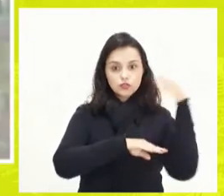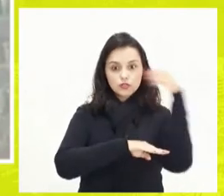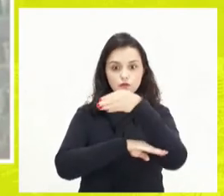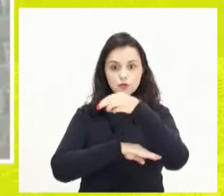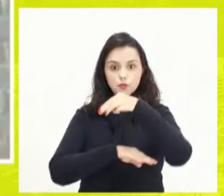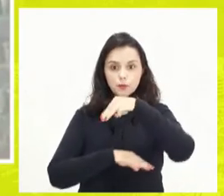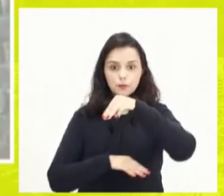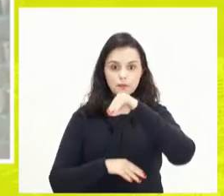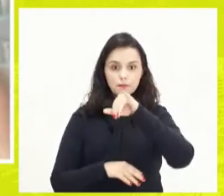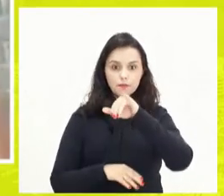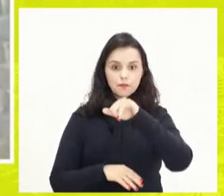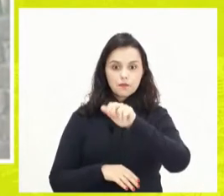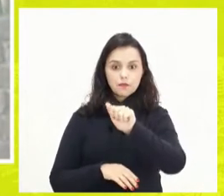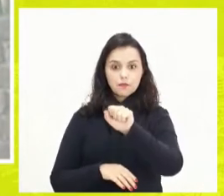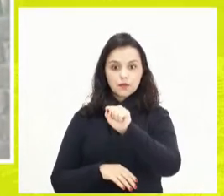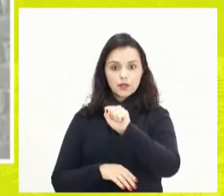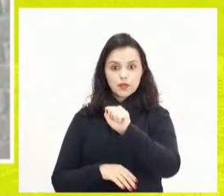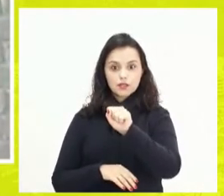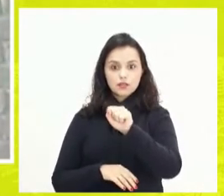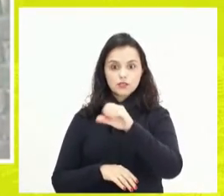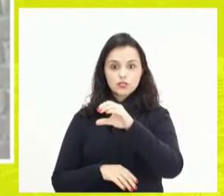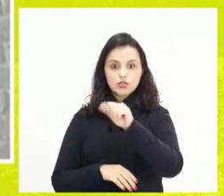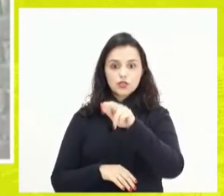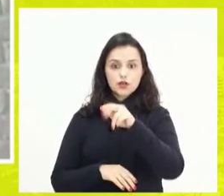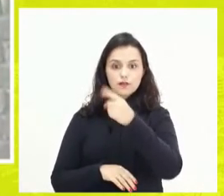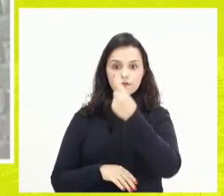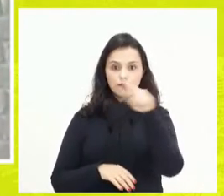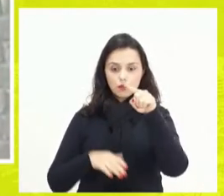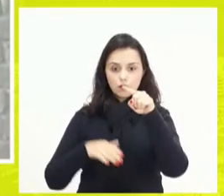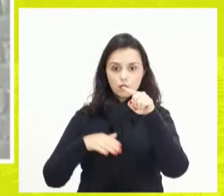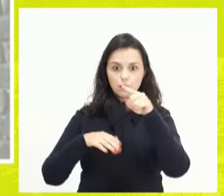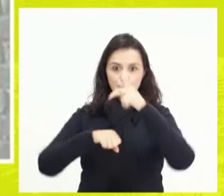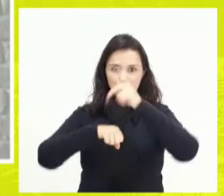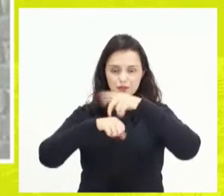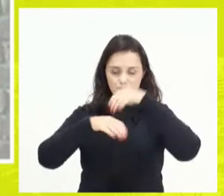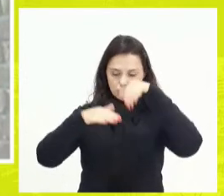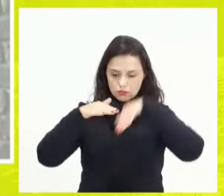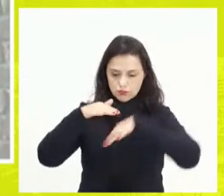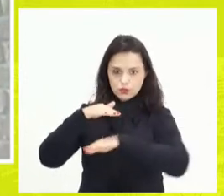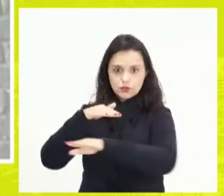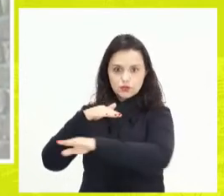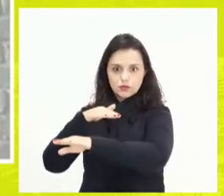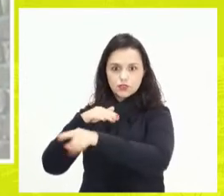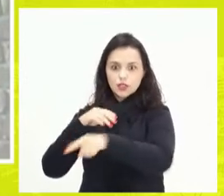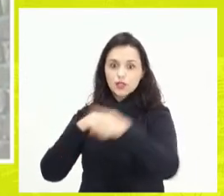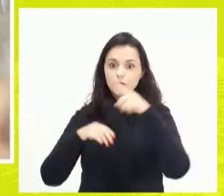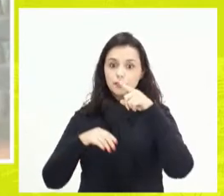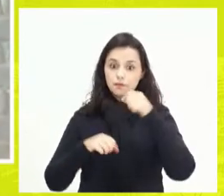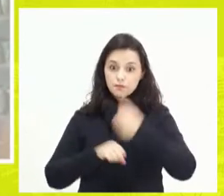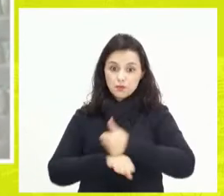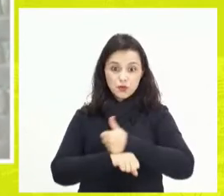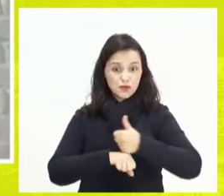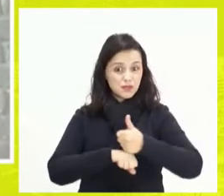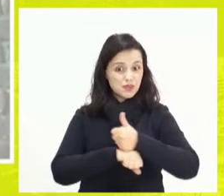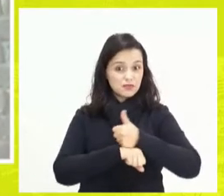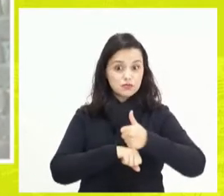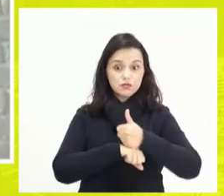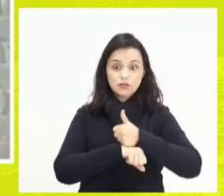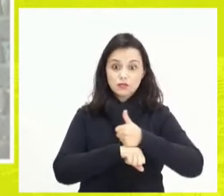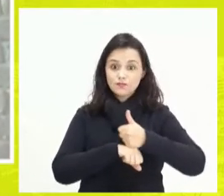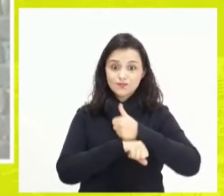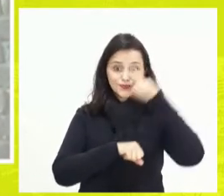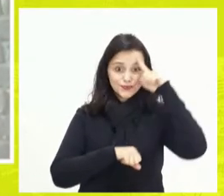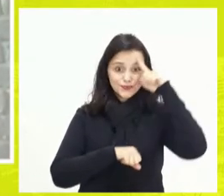that go to coal mining underground removing rocks and it's a an unhealthy